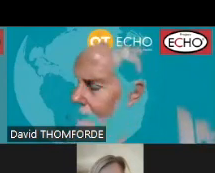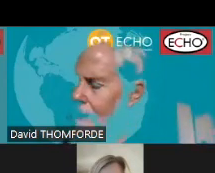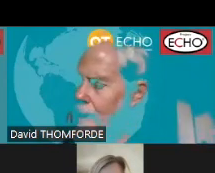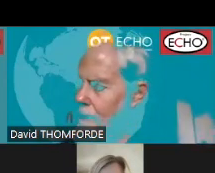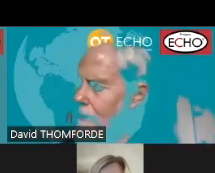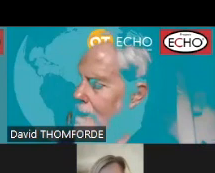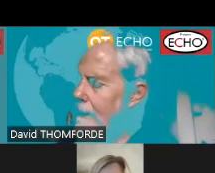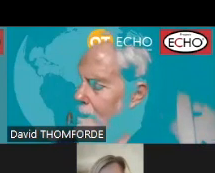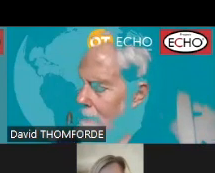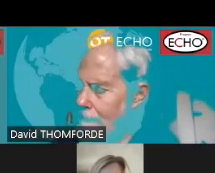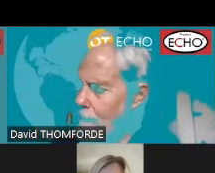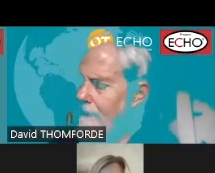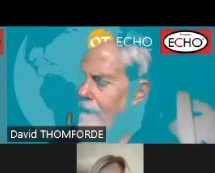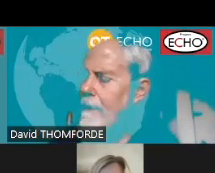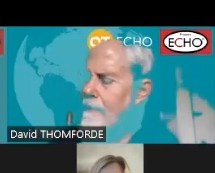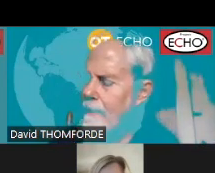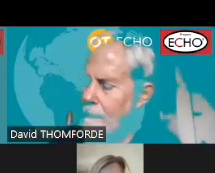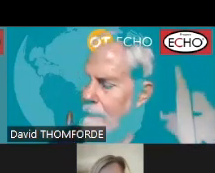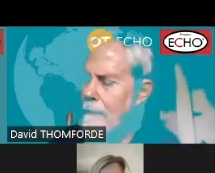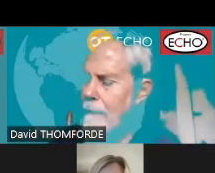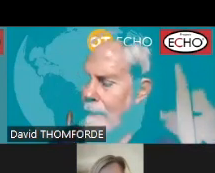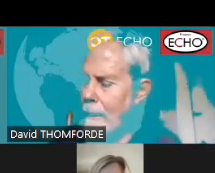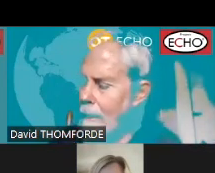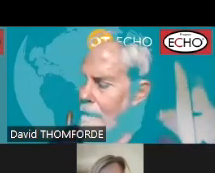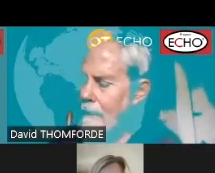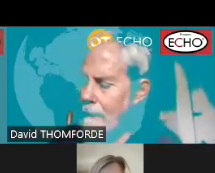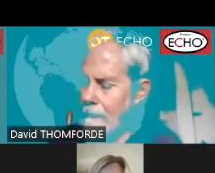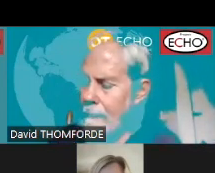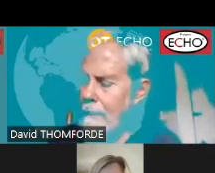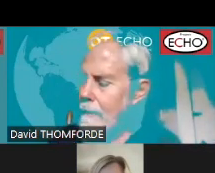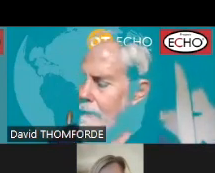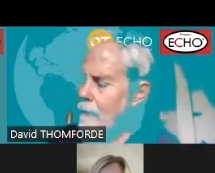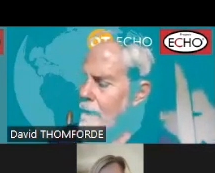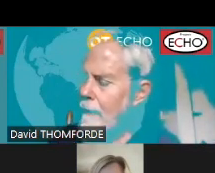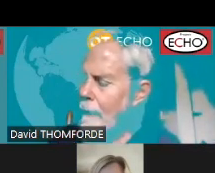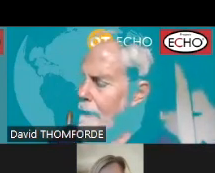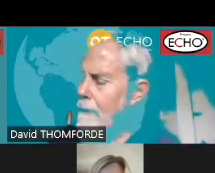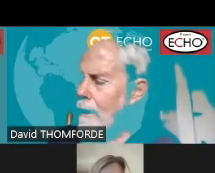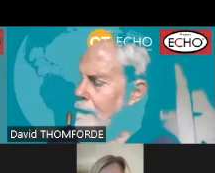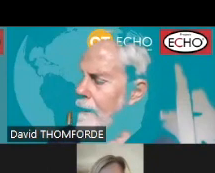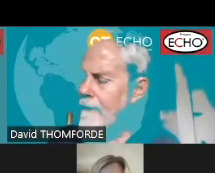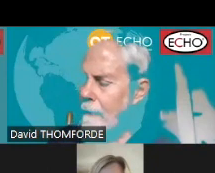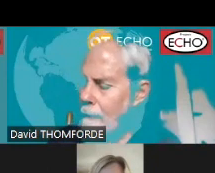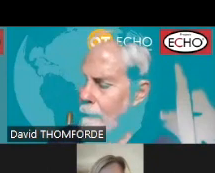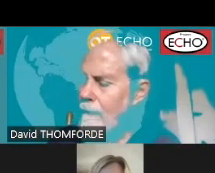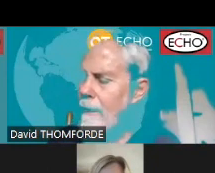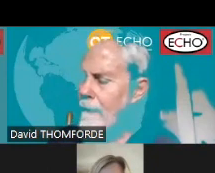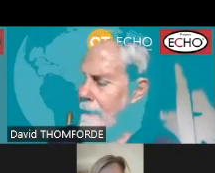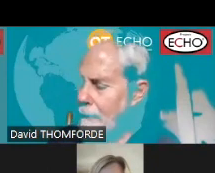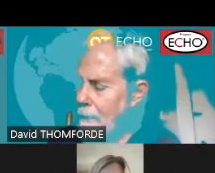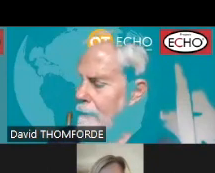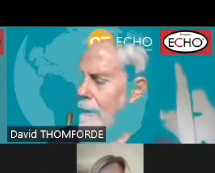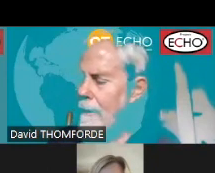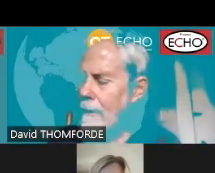participants. Unfortunately, I didn't get their name, but everybody participated. The group felt that cognitive flexibility was